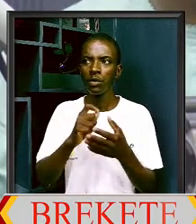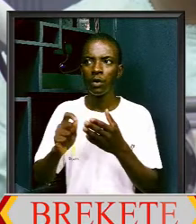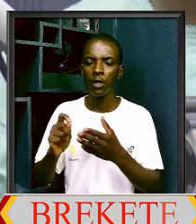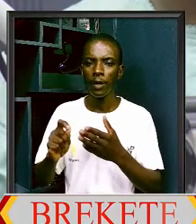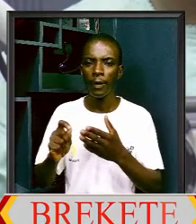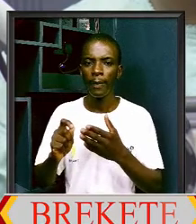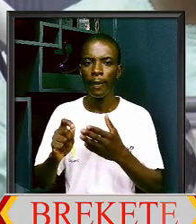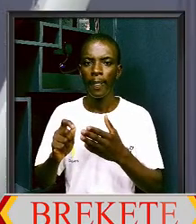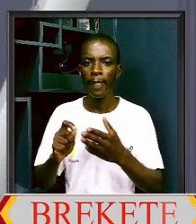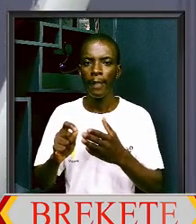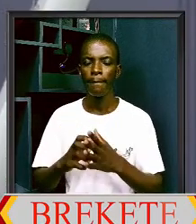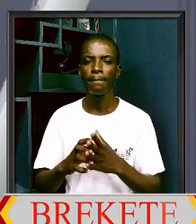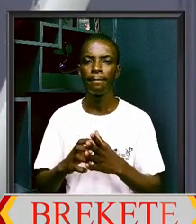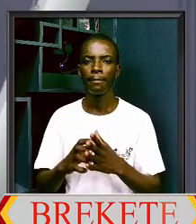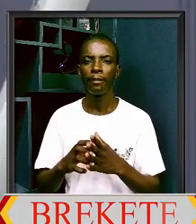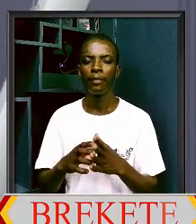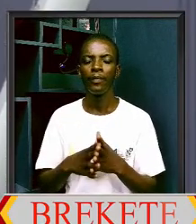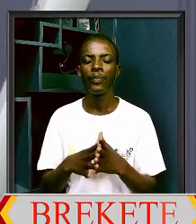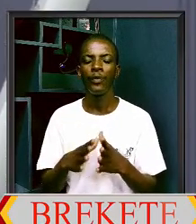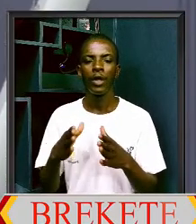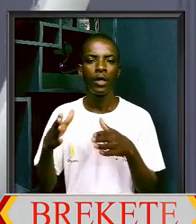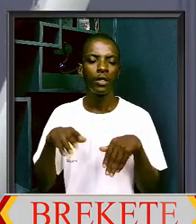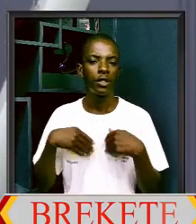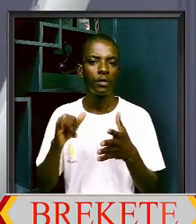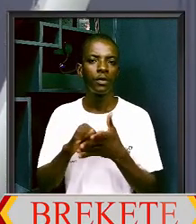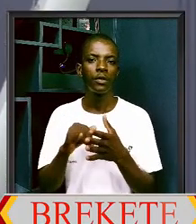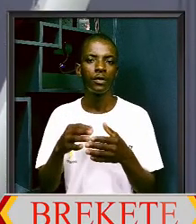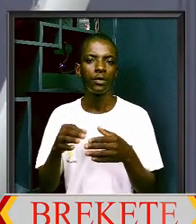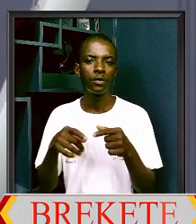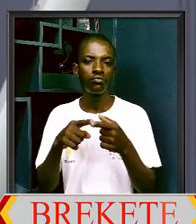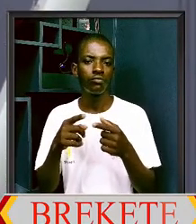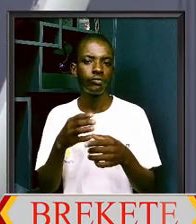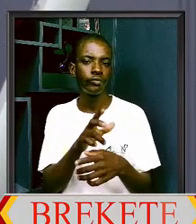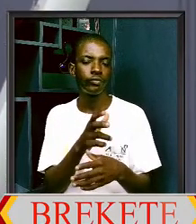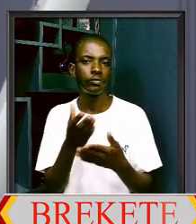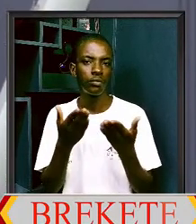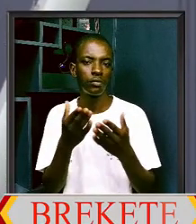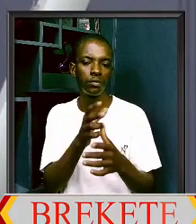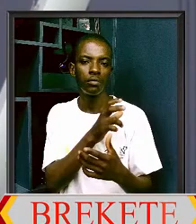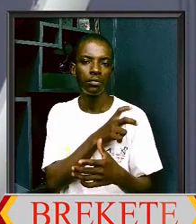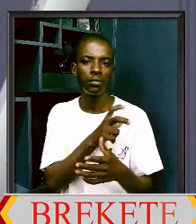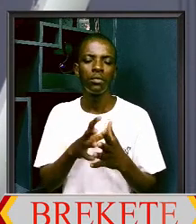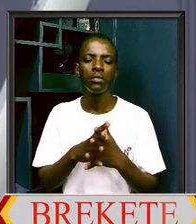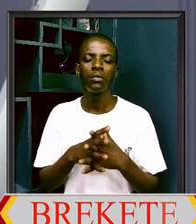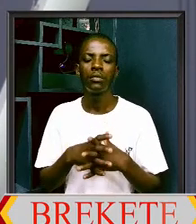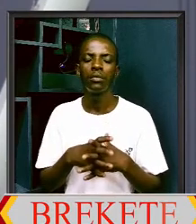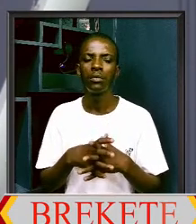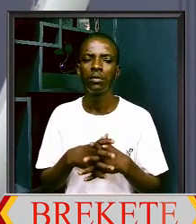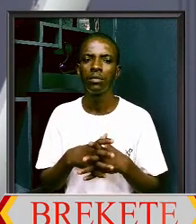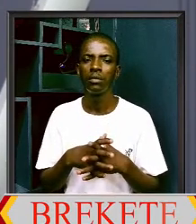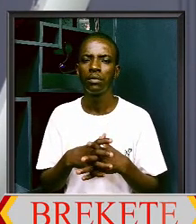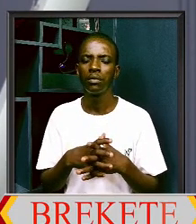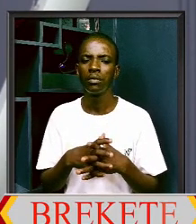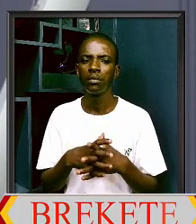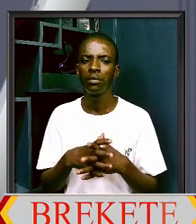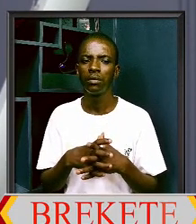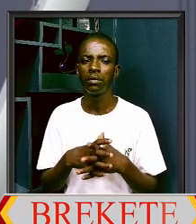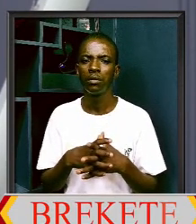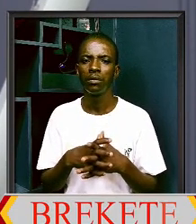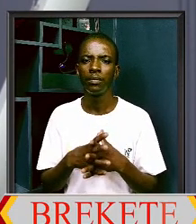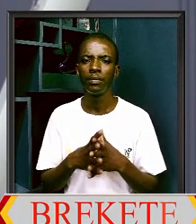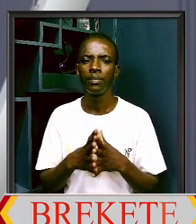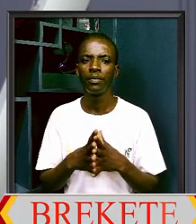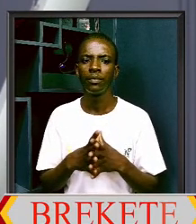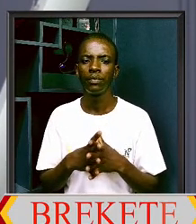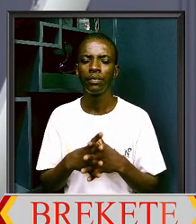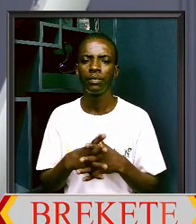write a letter that you accept my and you give me you later come back and say